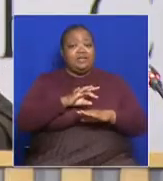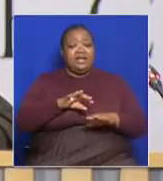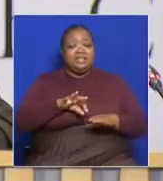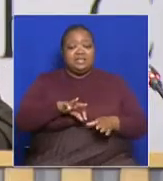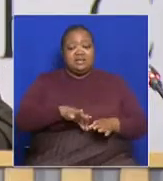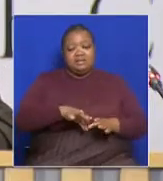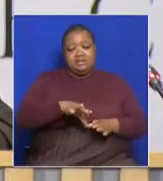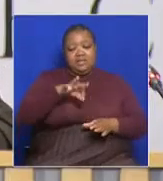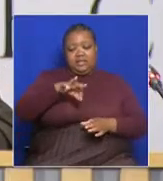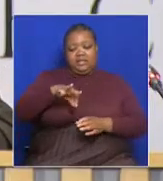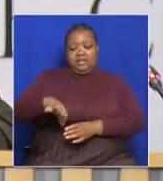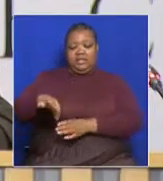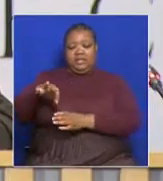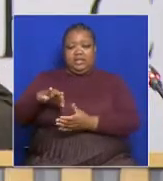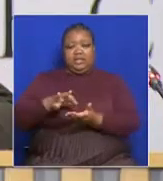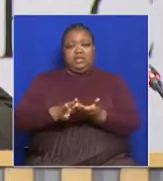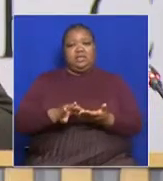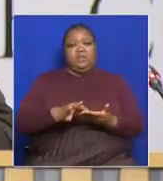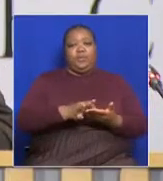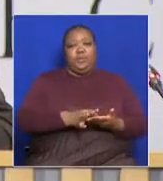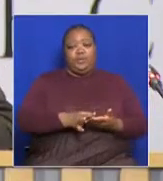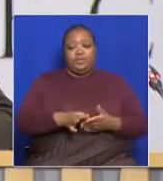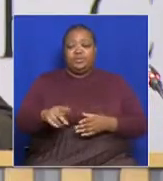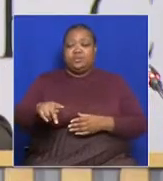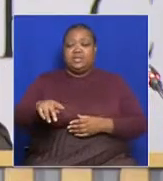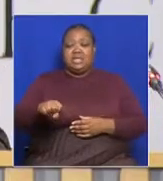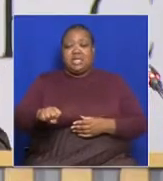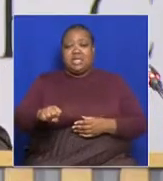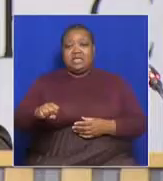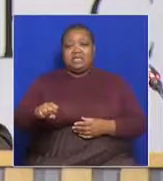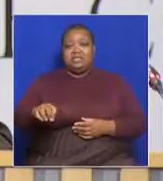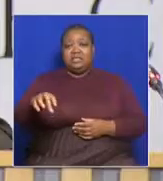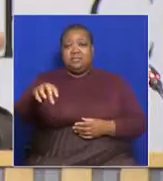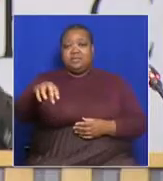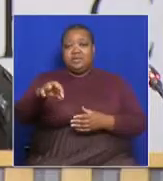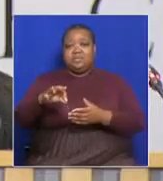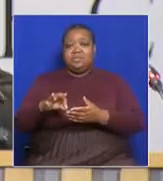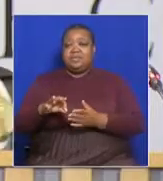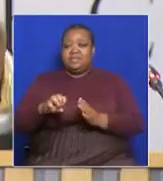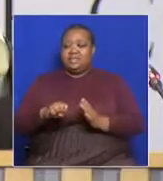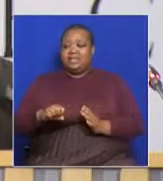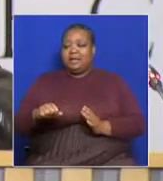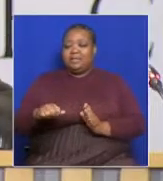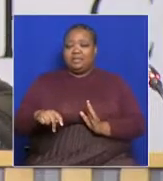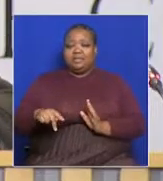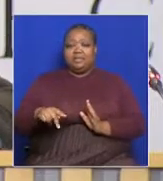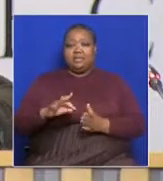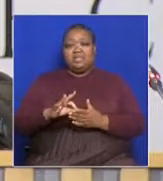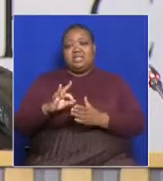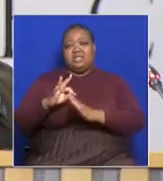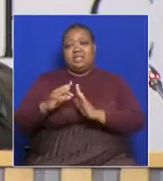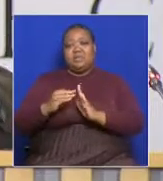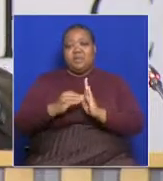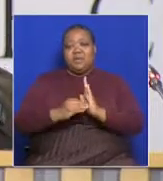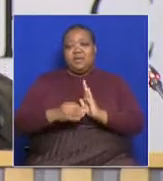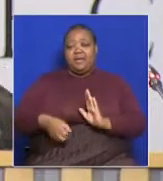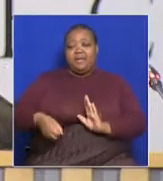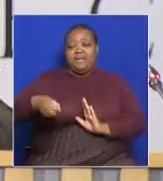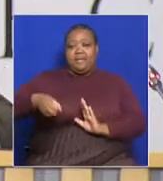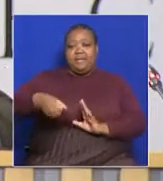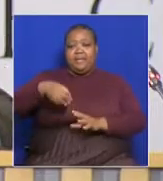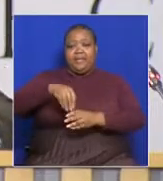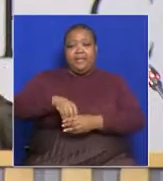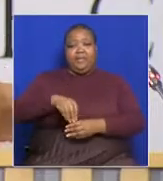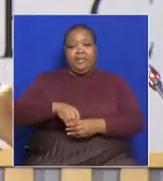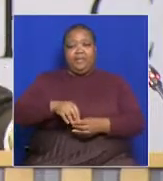would have been entered in Port Shepstone 13, they'd been in bags, but it wasn't the case. That's why it turned out to be so upside down that there's no